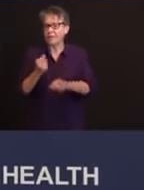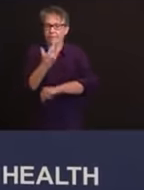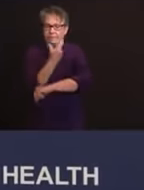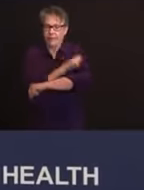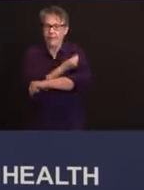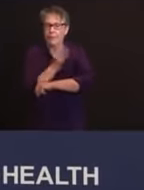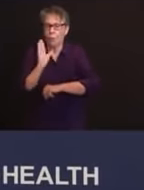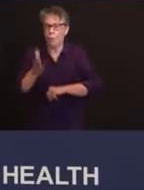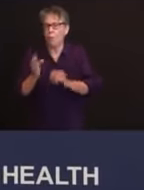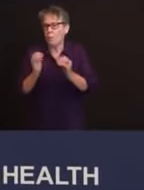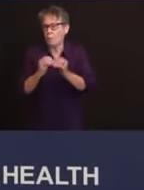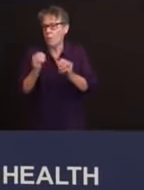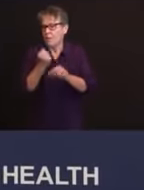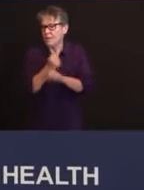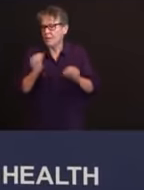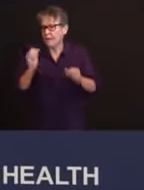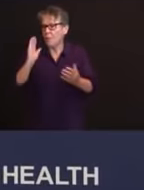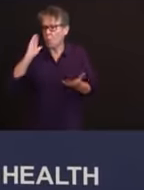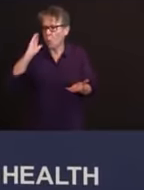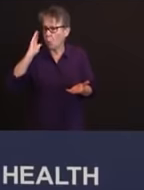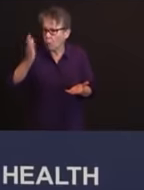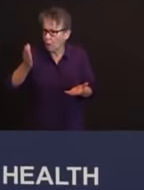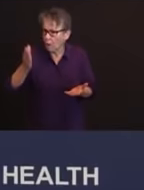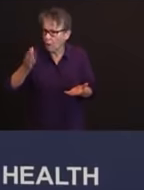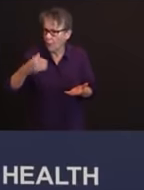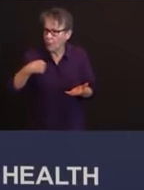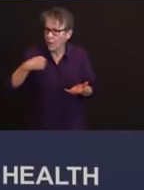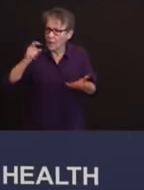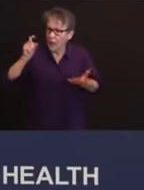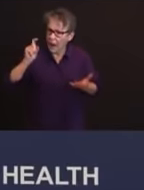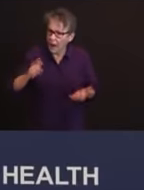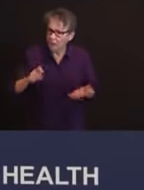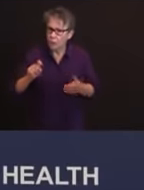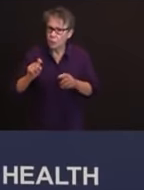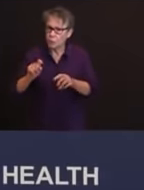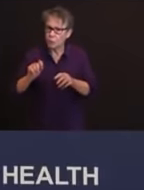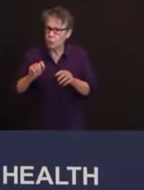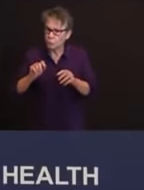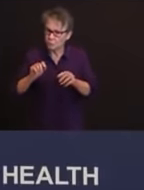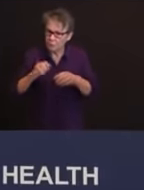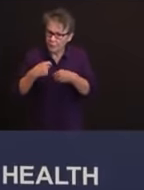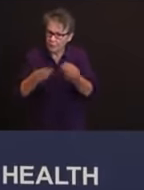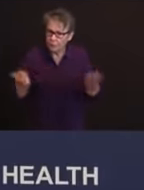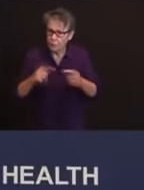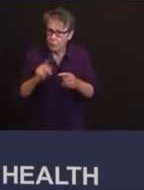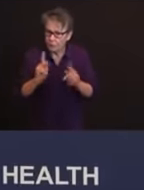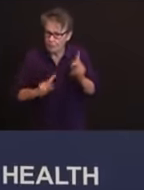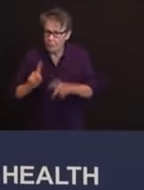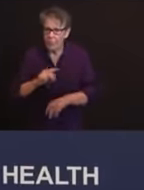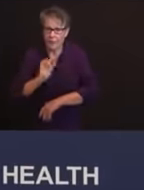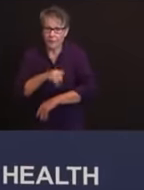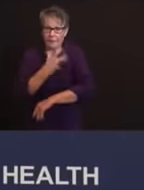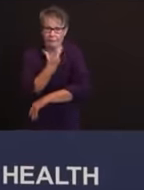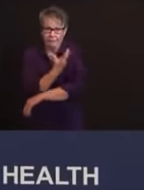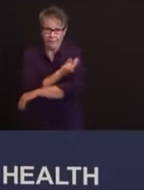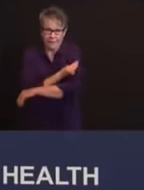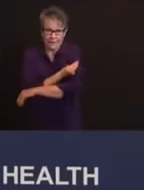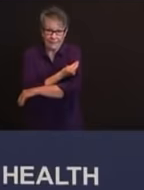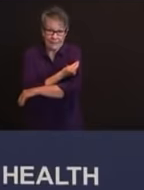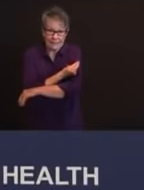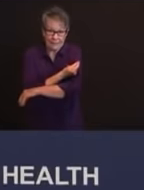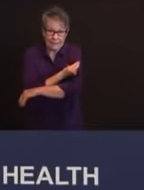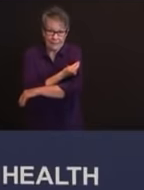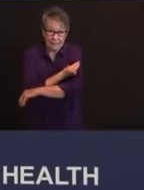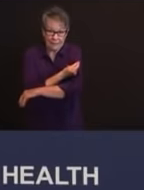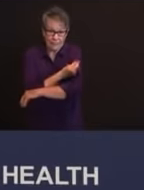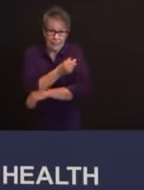sure we say that to folks because we need, if indeed this is at the point of attack in April or May, we need